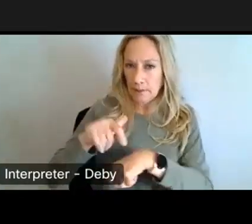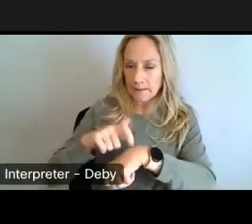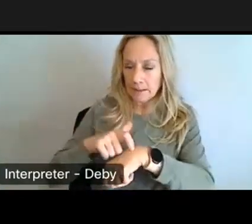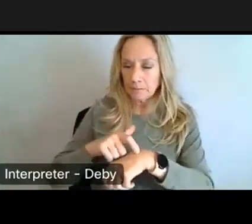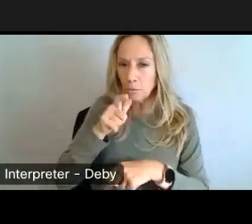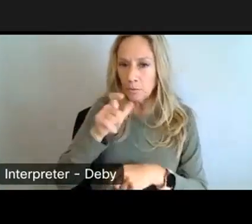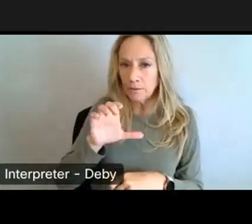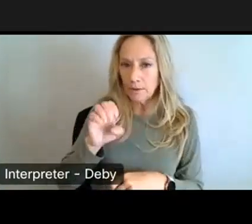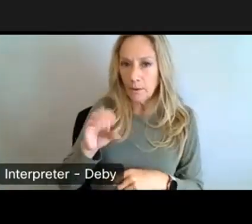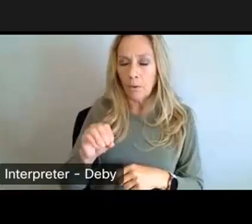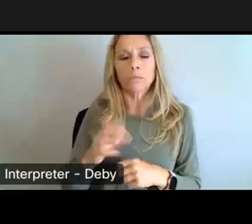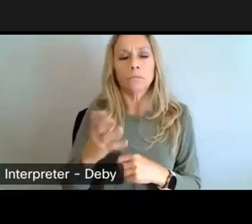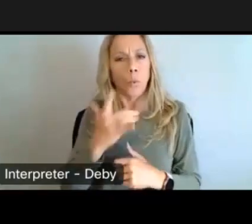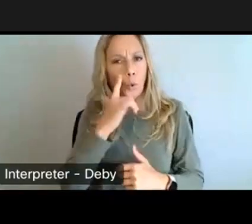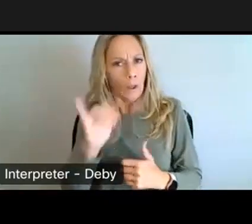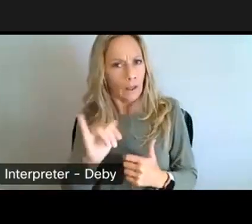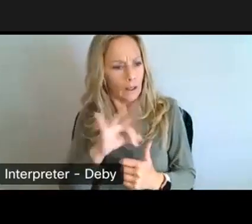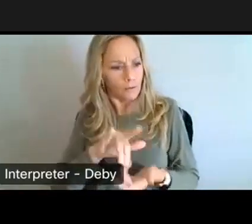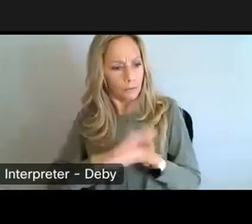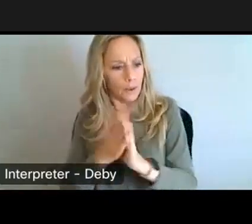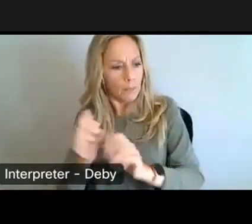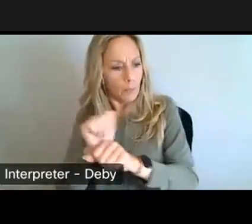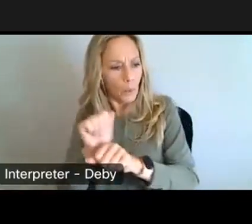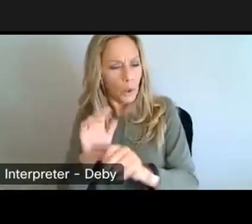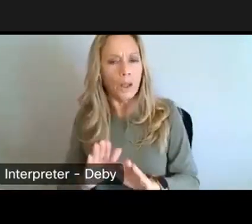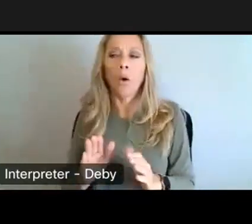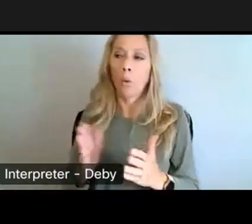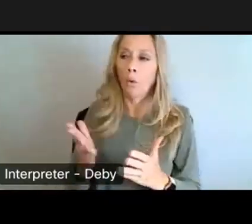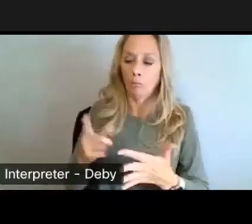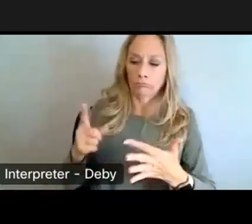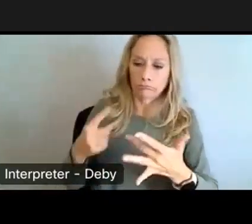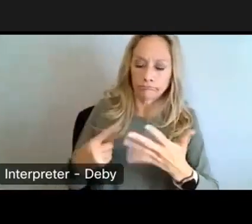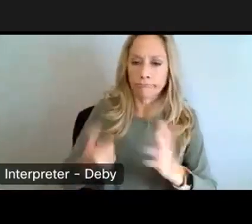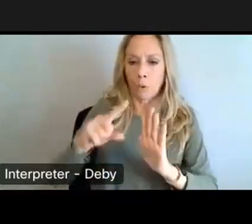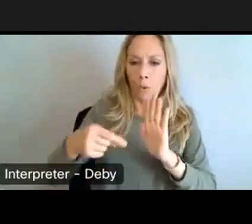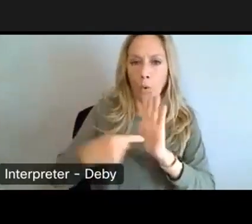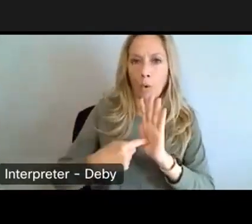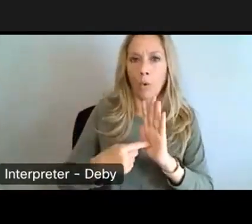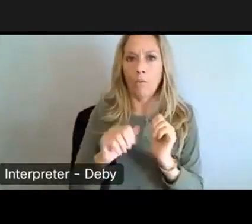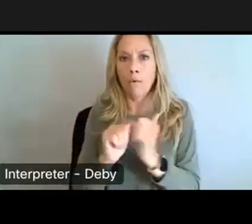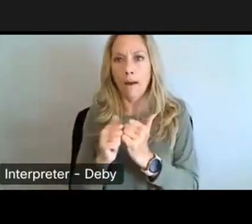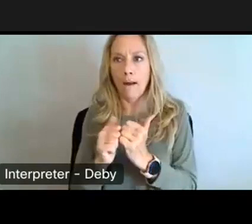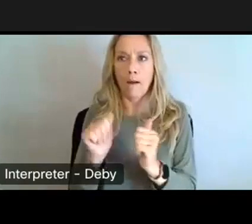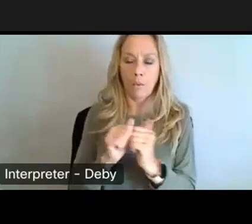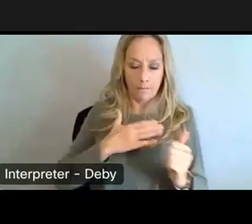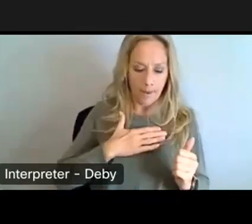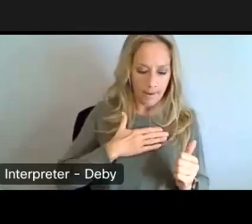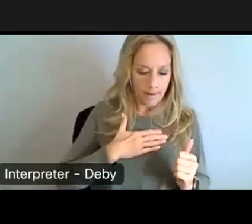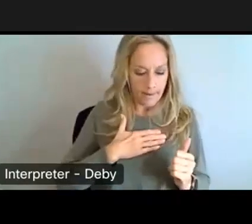this look like? You know, um, what do you want me to do? How can I do that with my